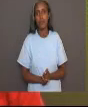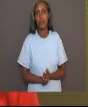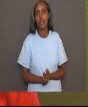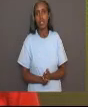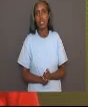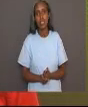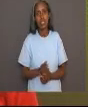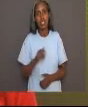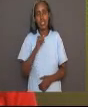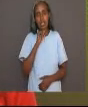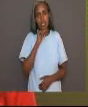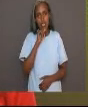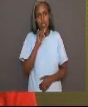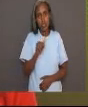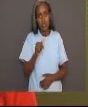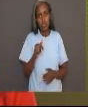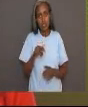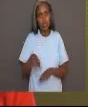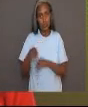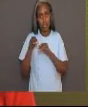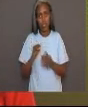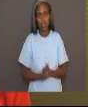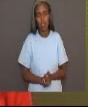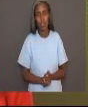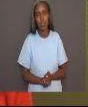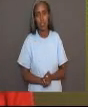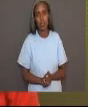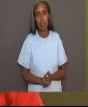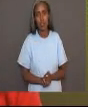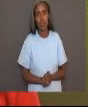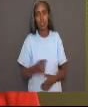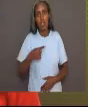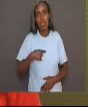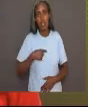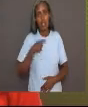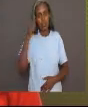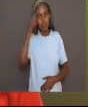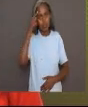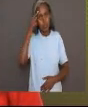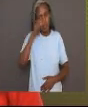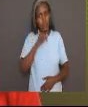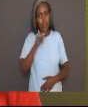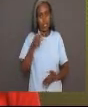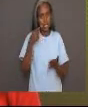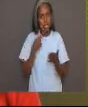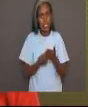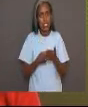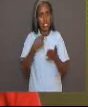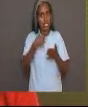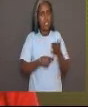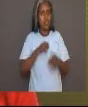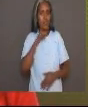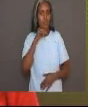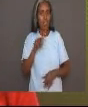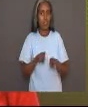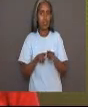That does not sound right, does it, students? I do not think this is a valid